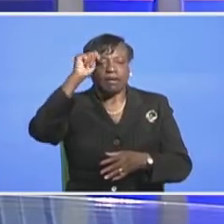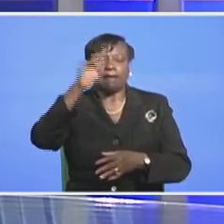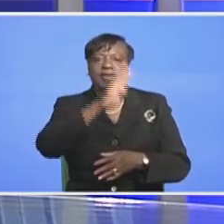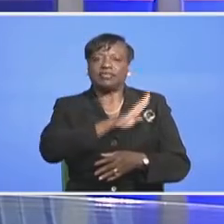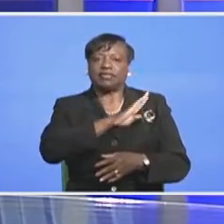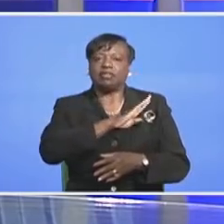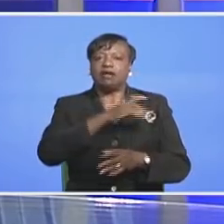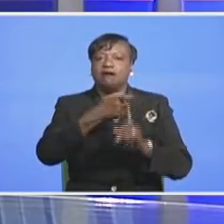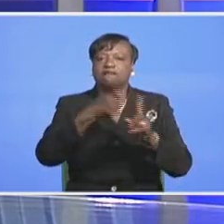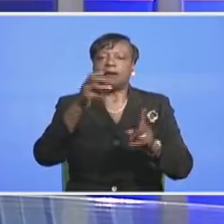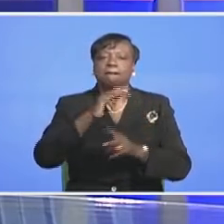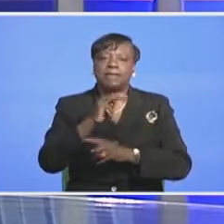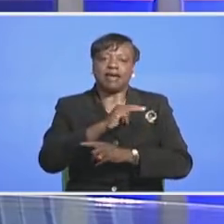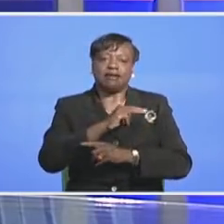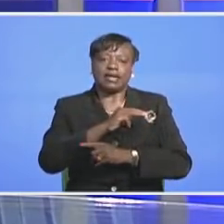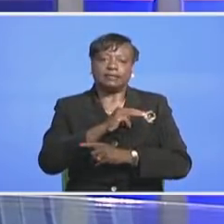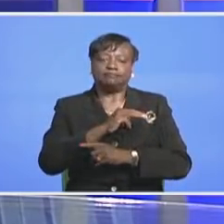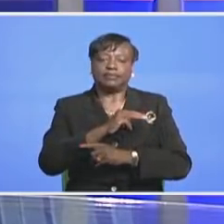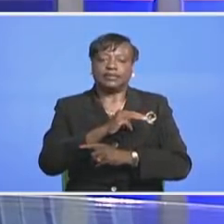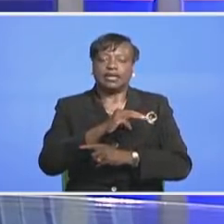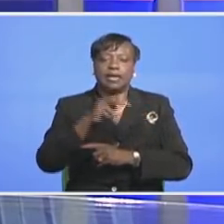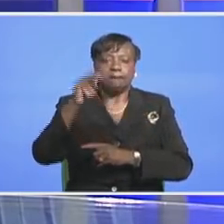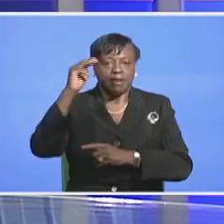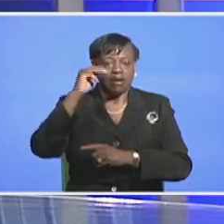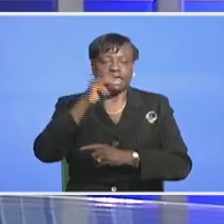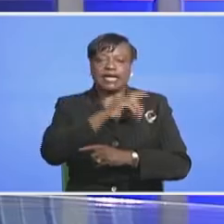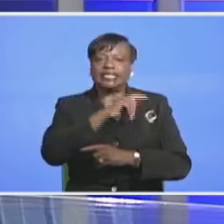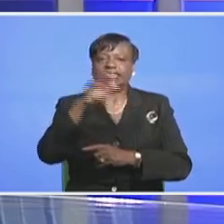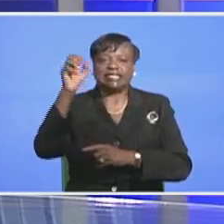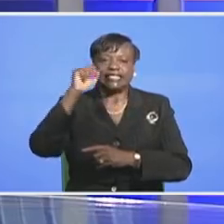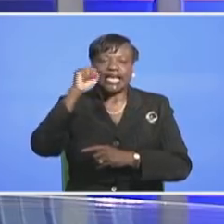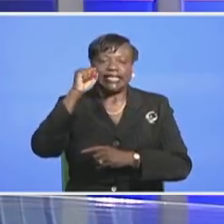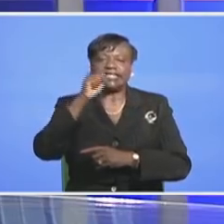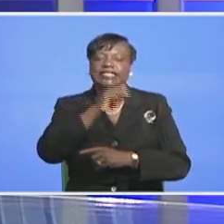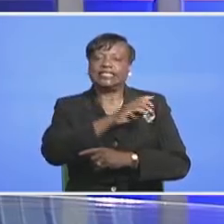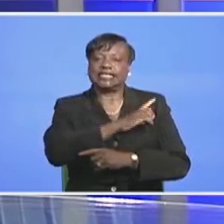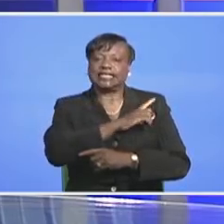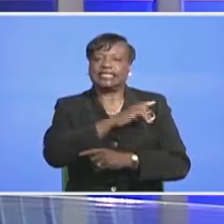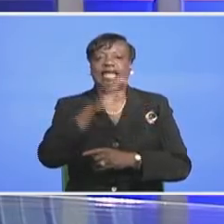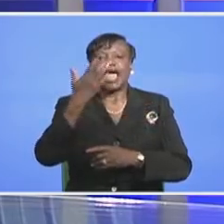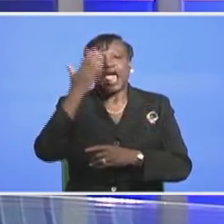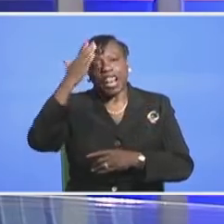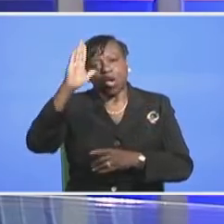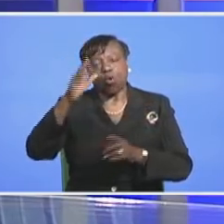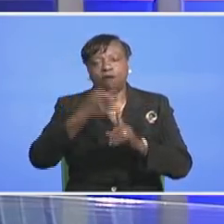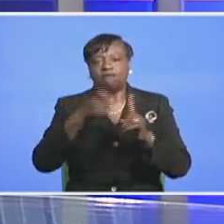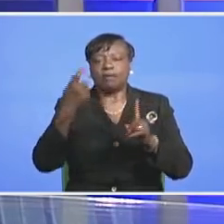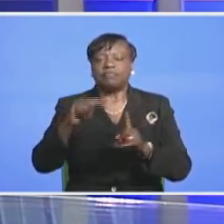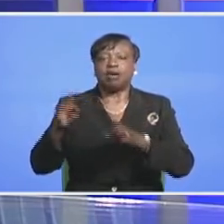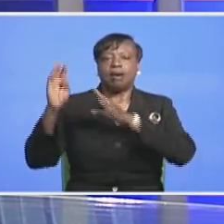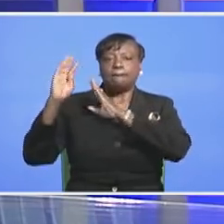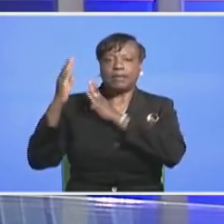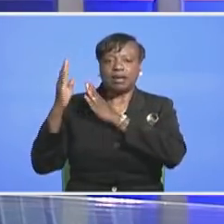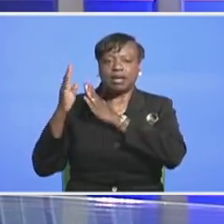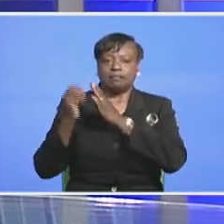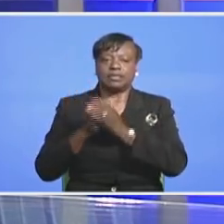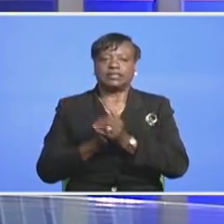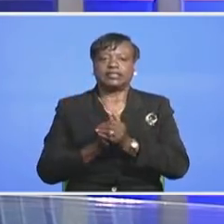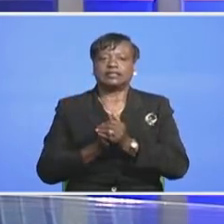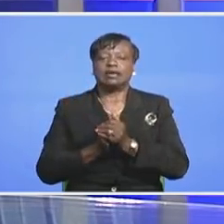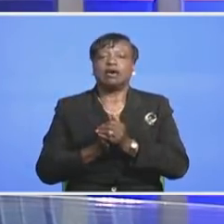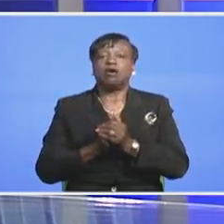Dean is tuned in, and Sandy Biggle says hello from the Bahamas. You can always drop us a line. Our official